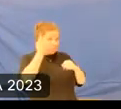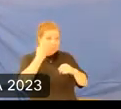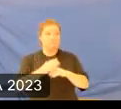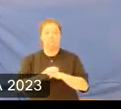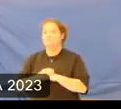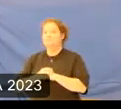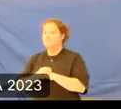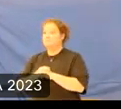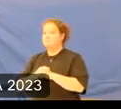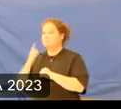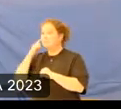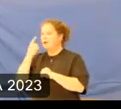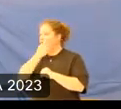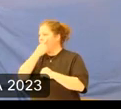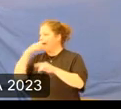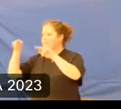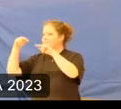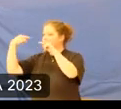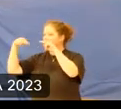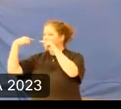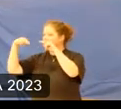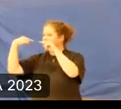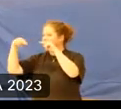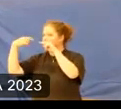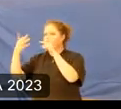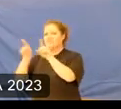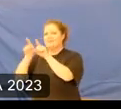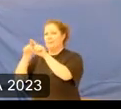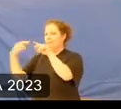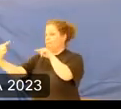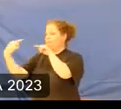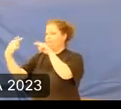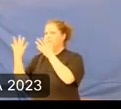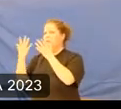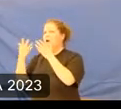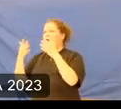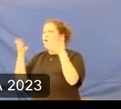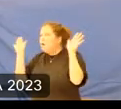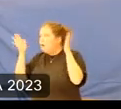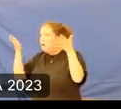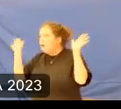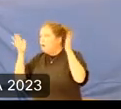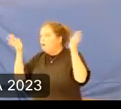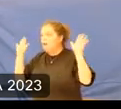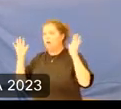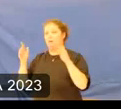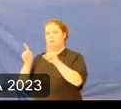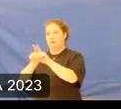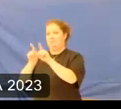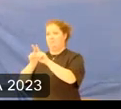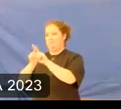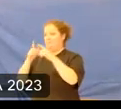but foveal and peripheral vision, it's all pretty, you know, we don't know that much about it. Recently, we showed that even